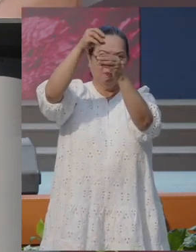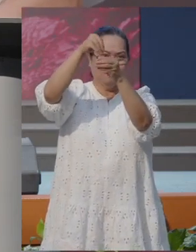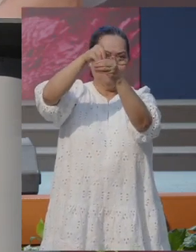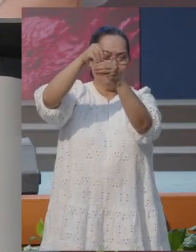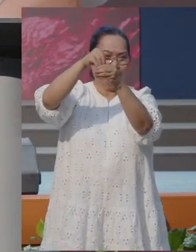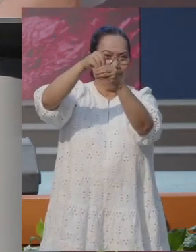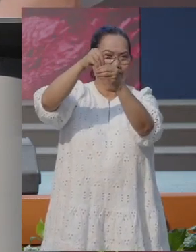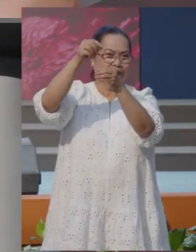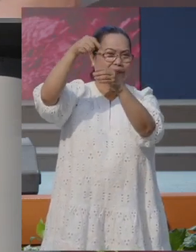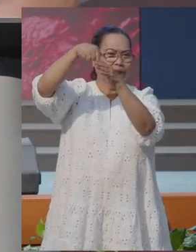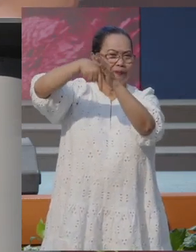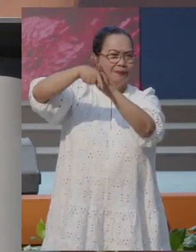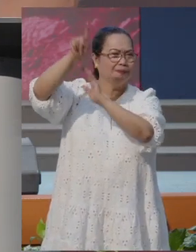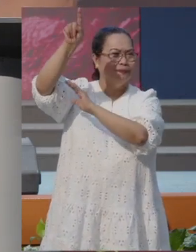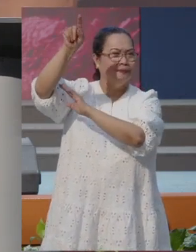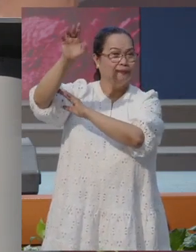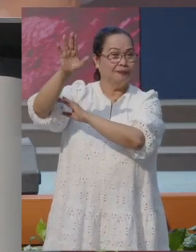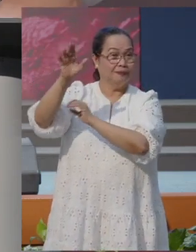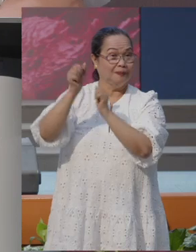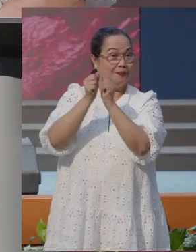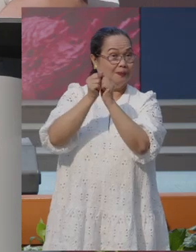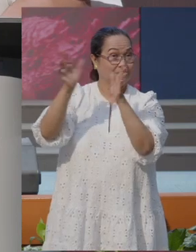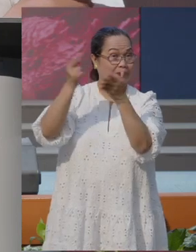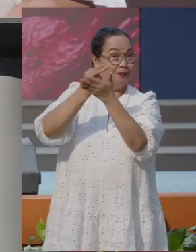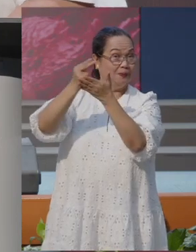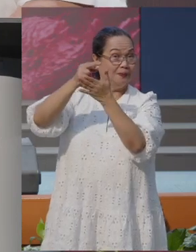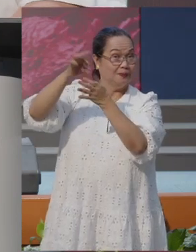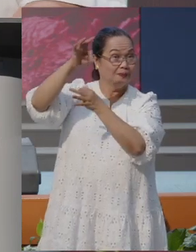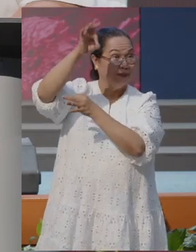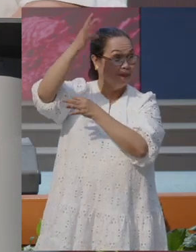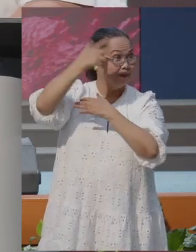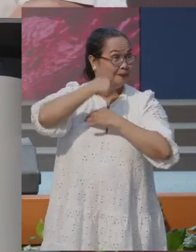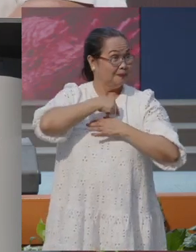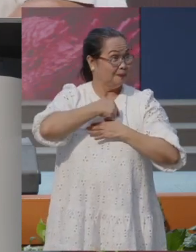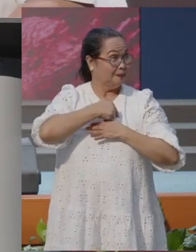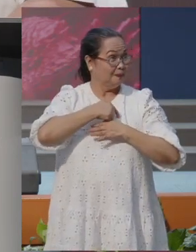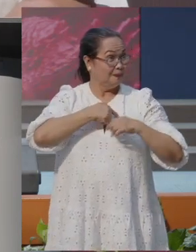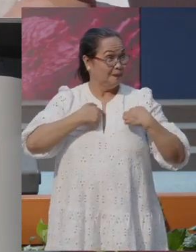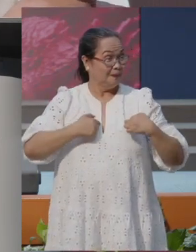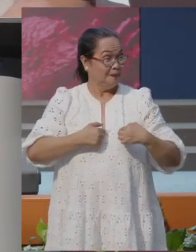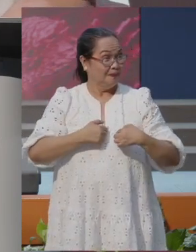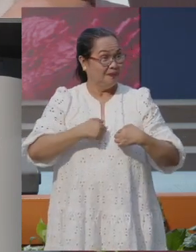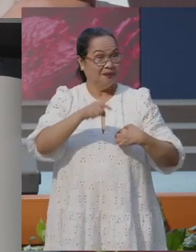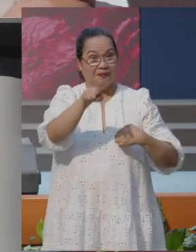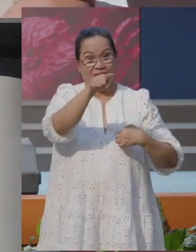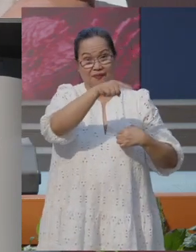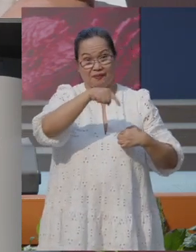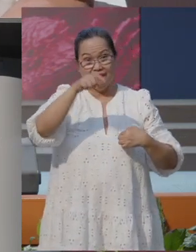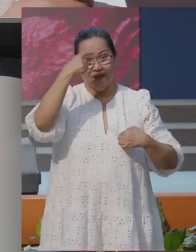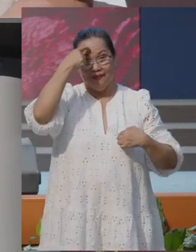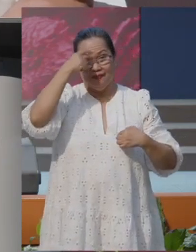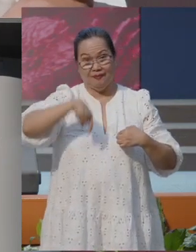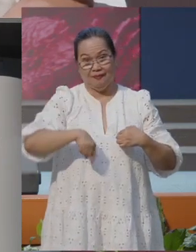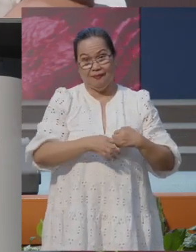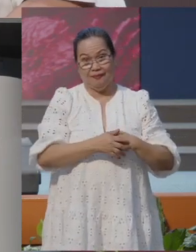of God. Kung walang Espiritu sa ating puso, hindi po tayo makaririnig.